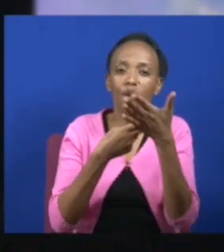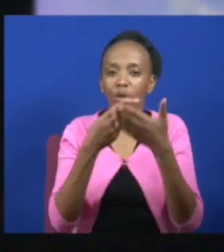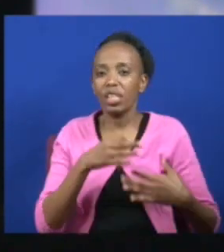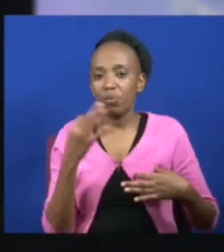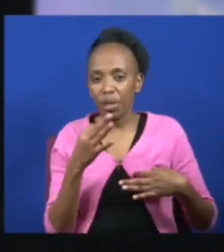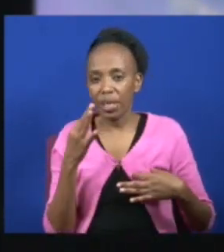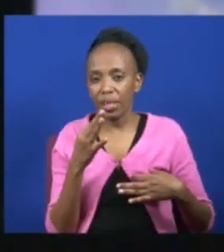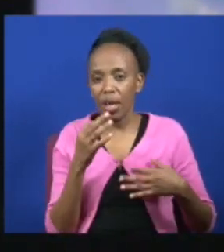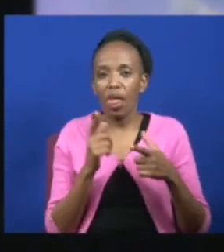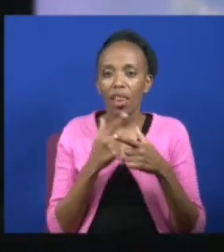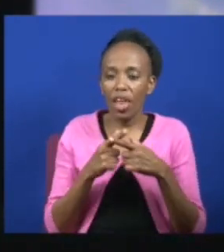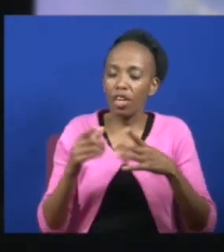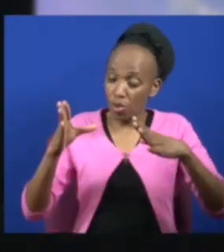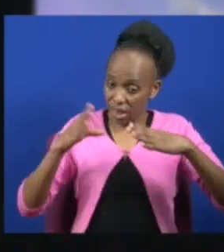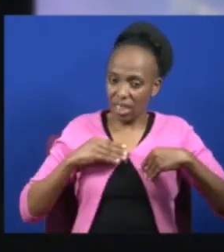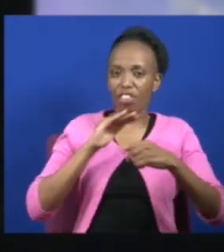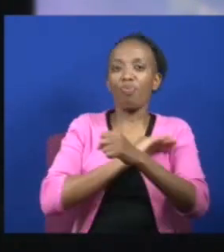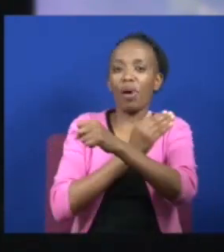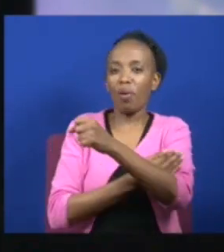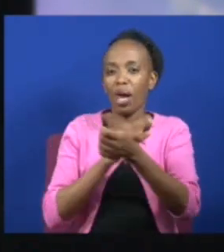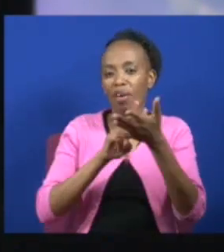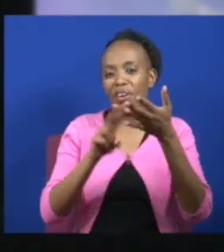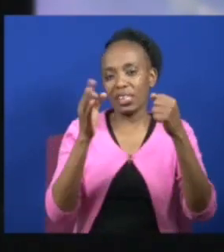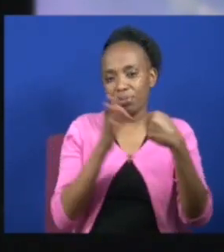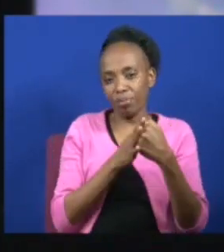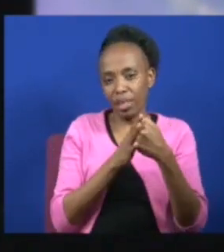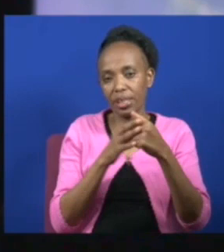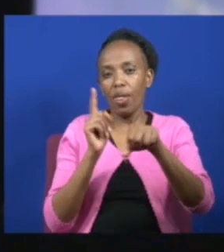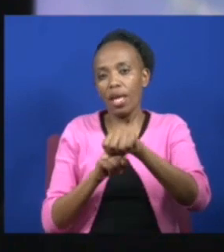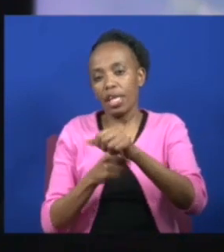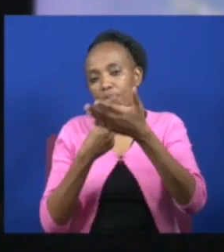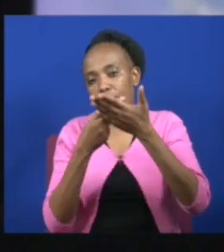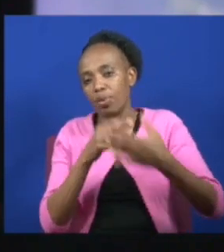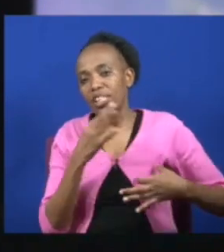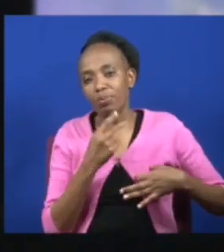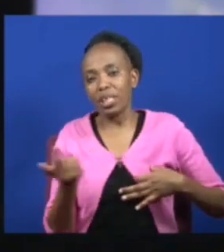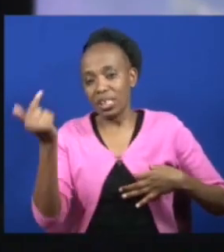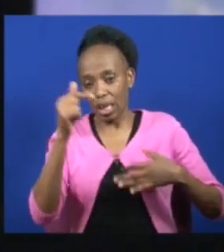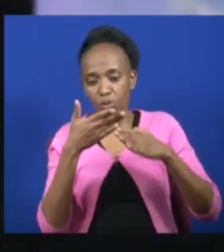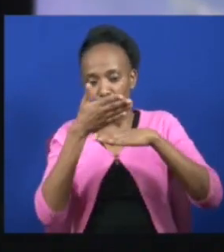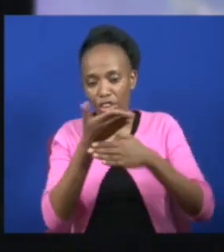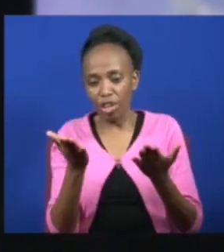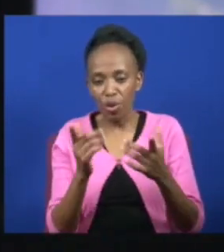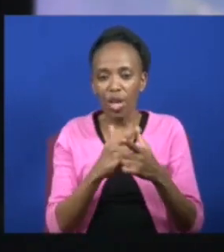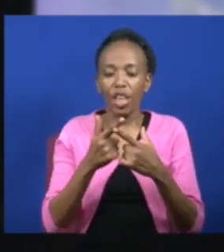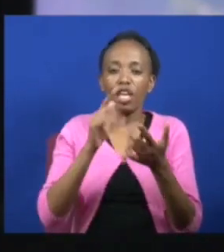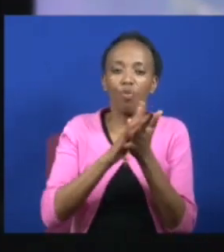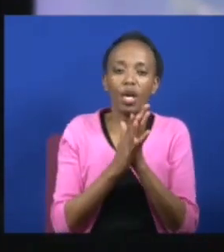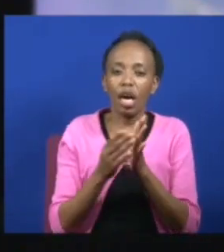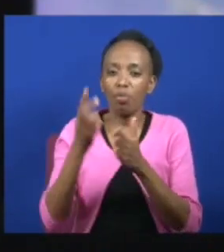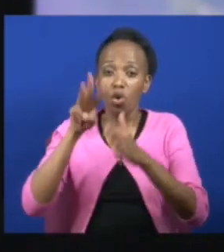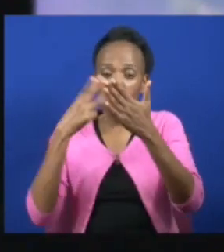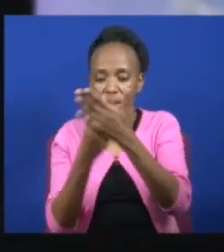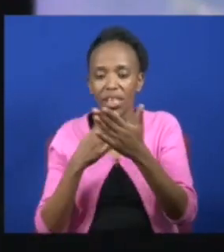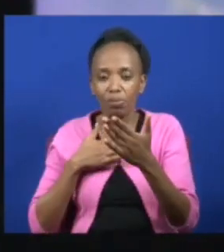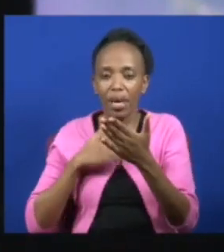Spirit, and you will receive power," verse 8, "when the Holy Spirit comes on you, and you will be my witnesses